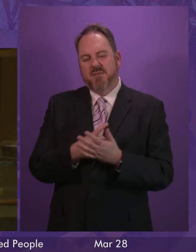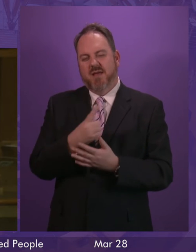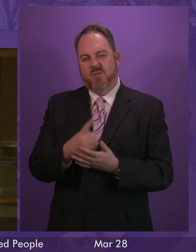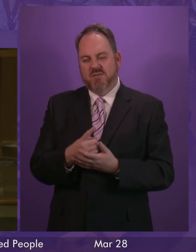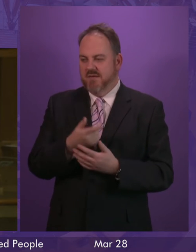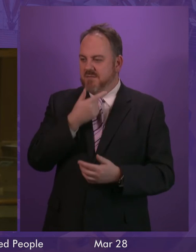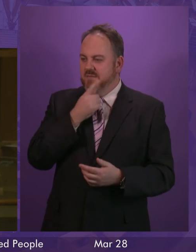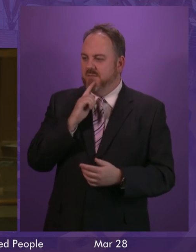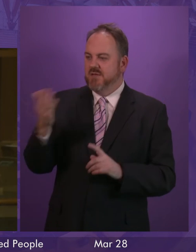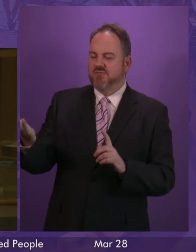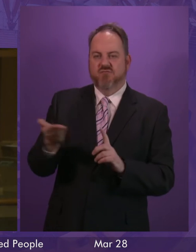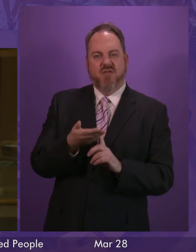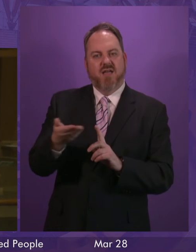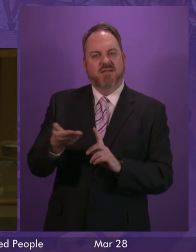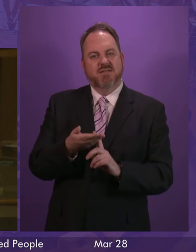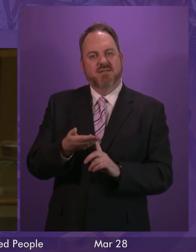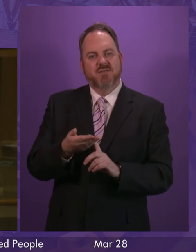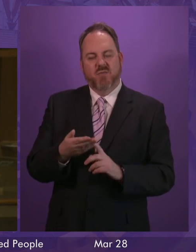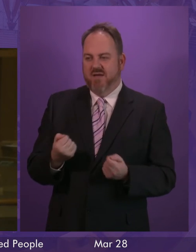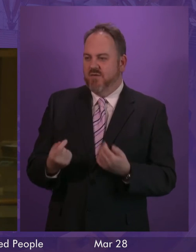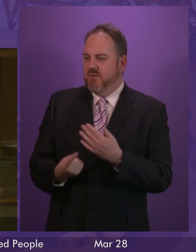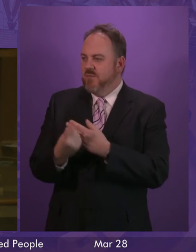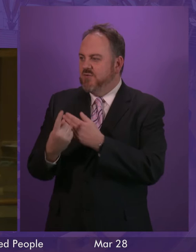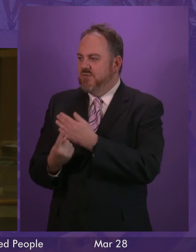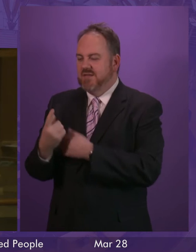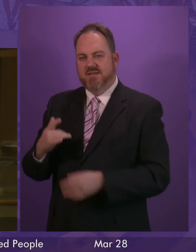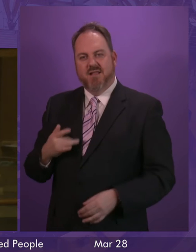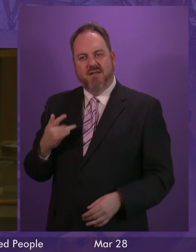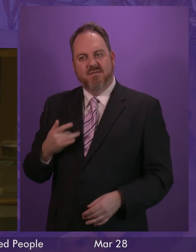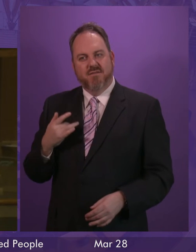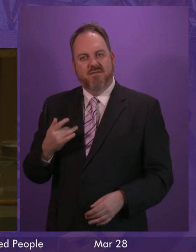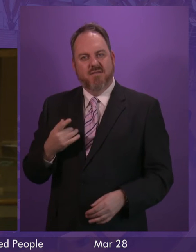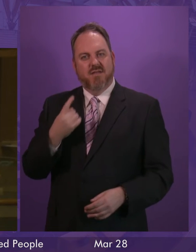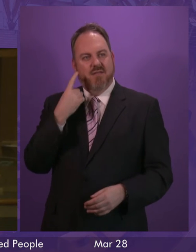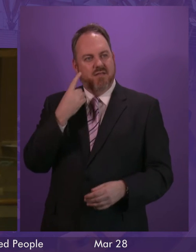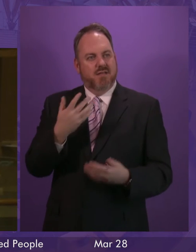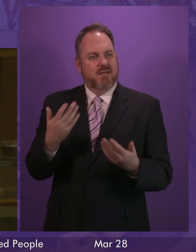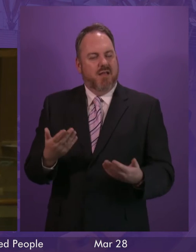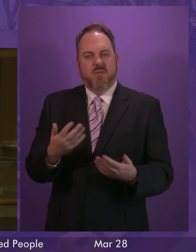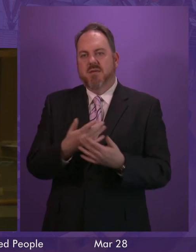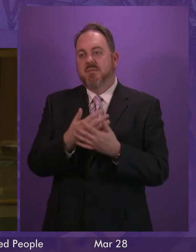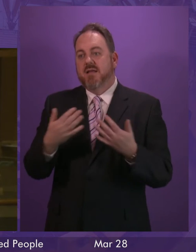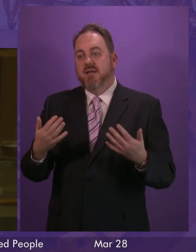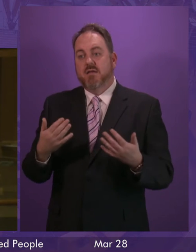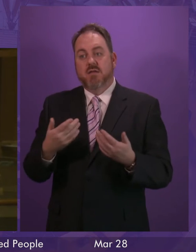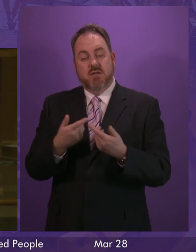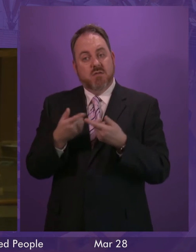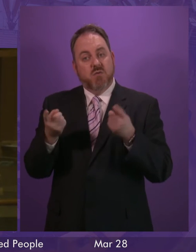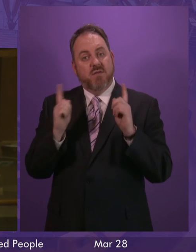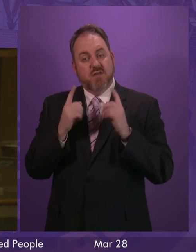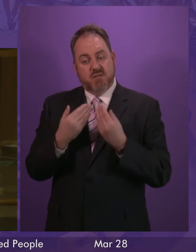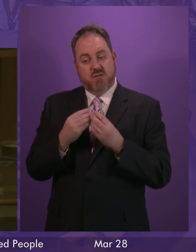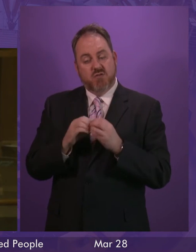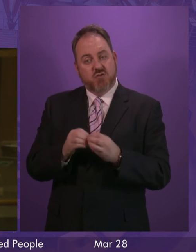Commission's Scotland Fair or Progress report said that while the proportion of university undergraduate entrants reporting themselves as disabled increased, disabled